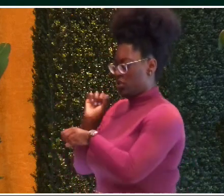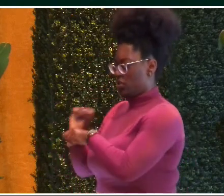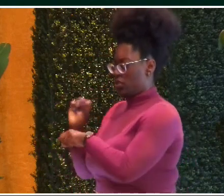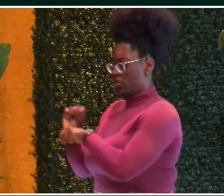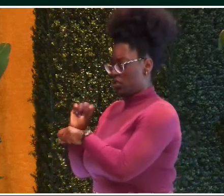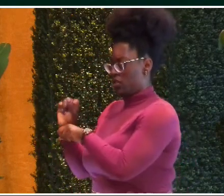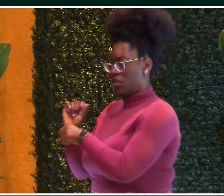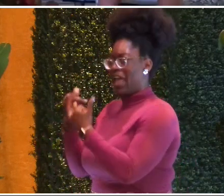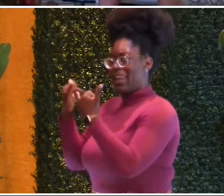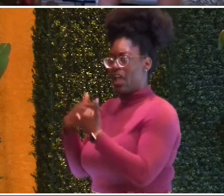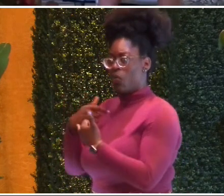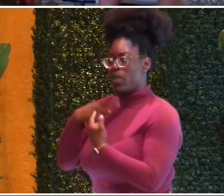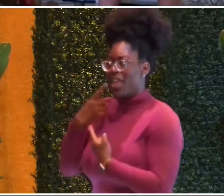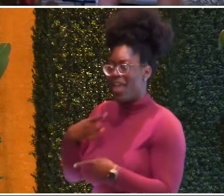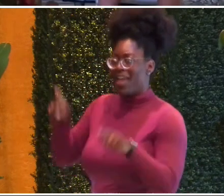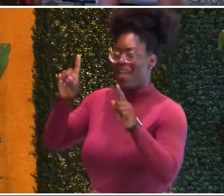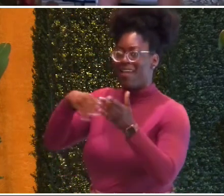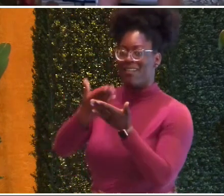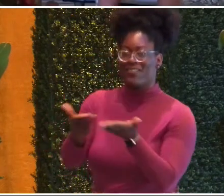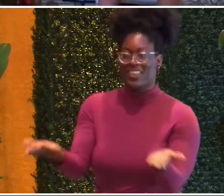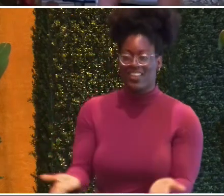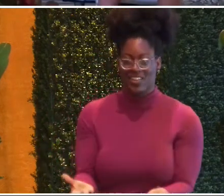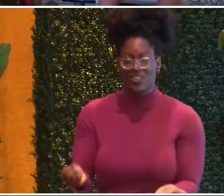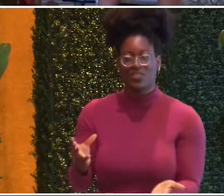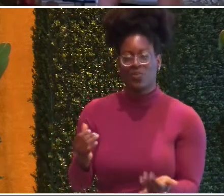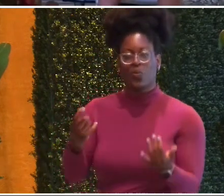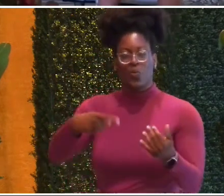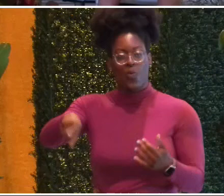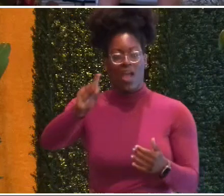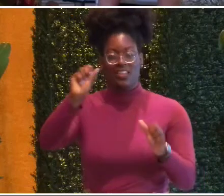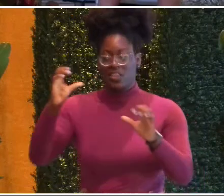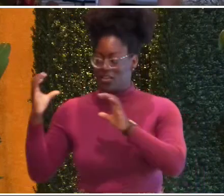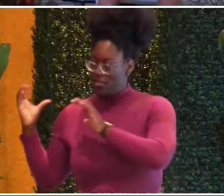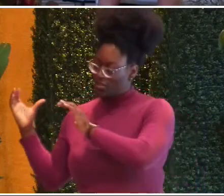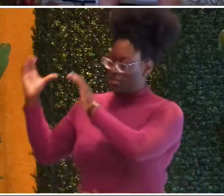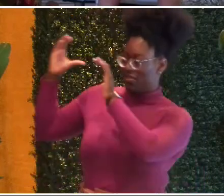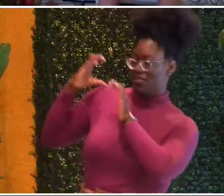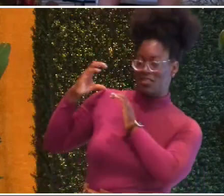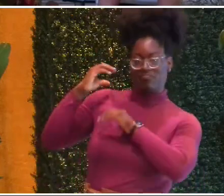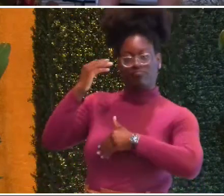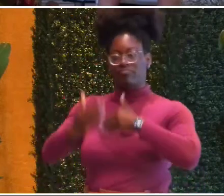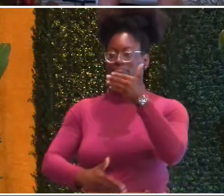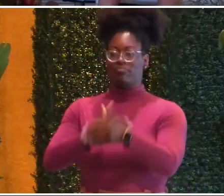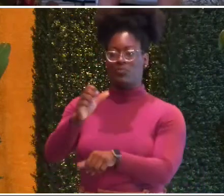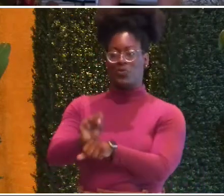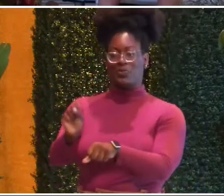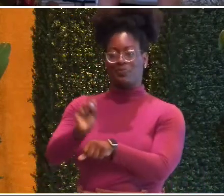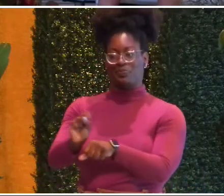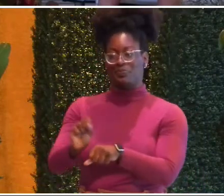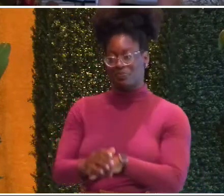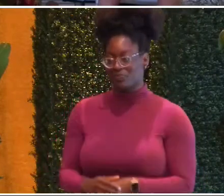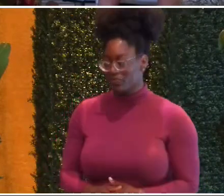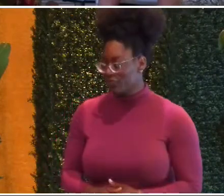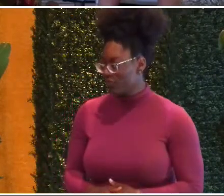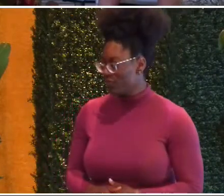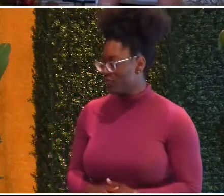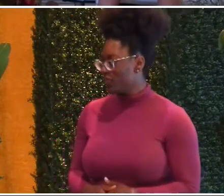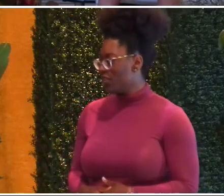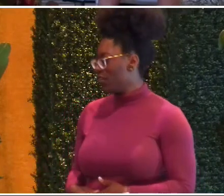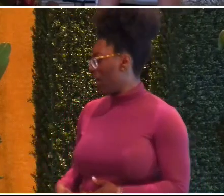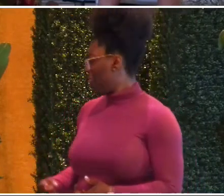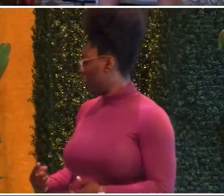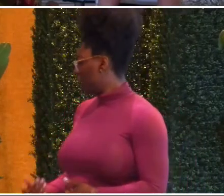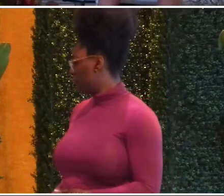right. Speaking of getting the next people to the next room, some of us have workshops to facilitate, some of us being